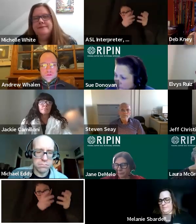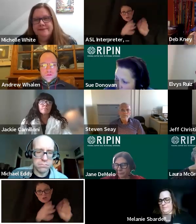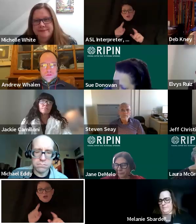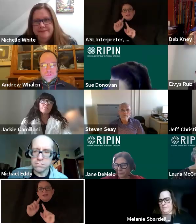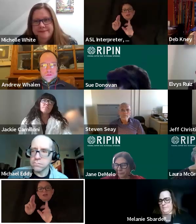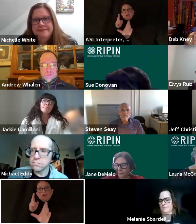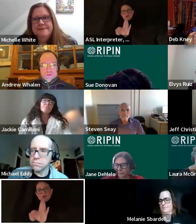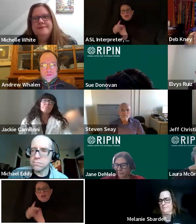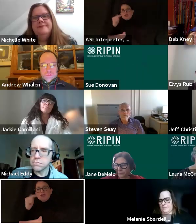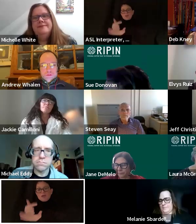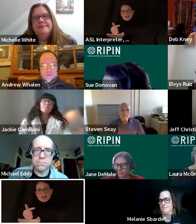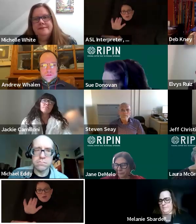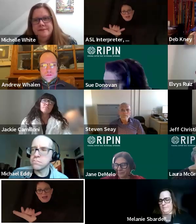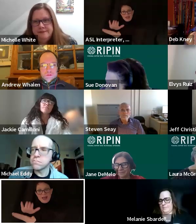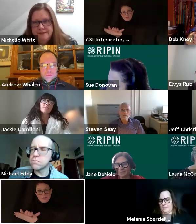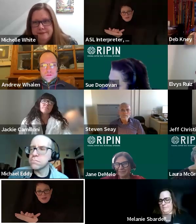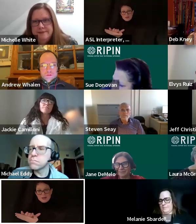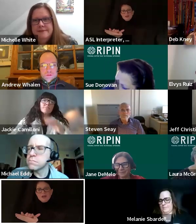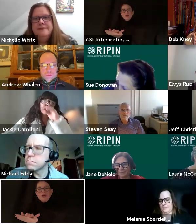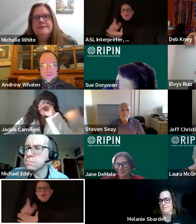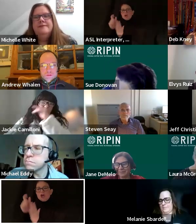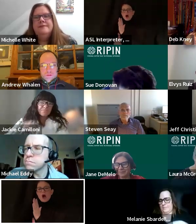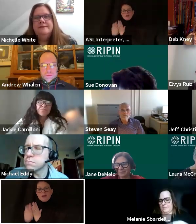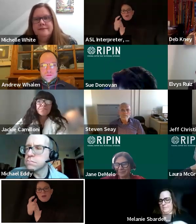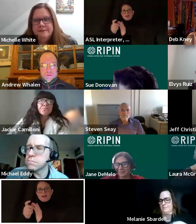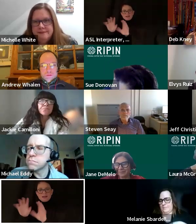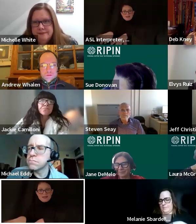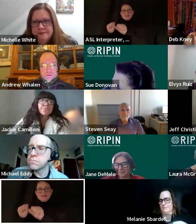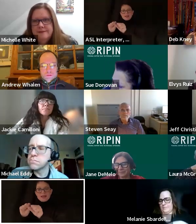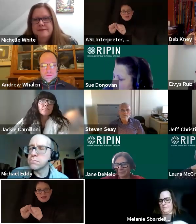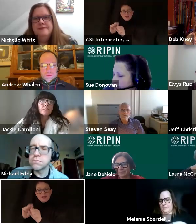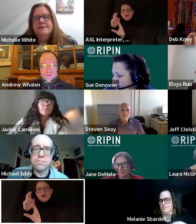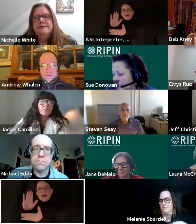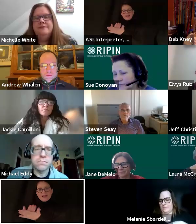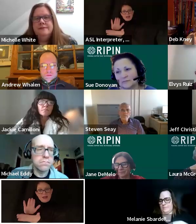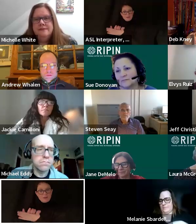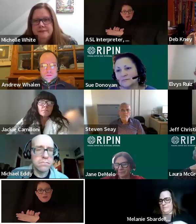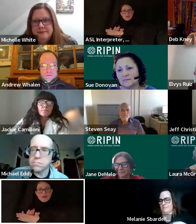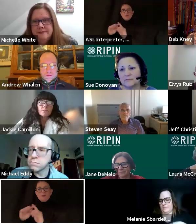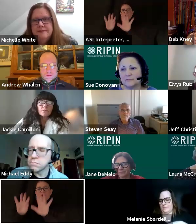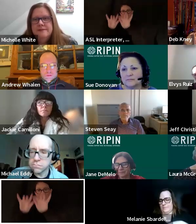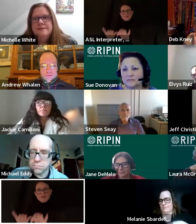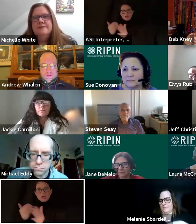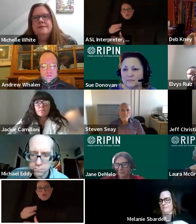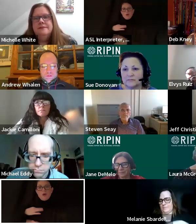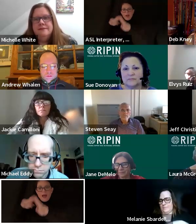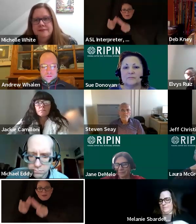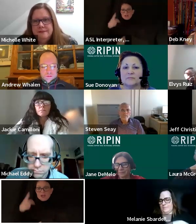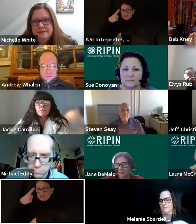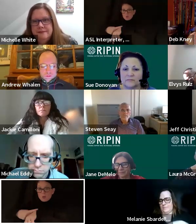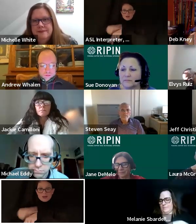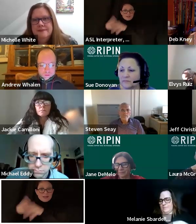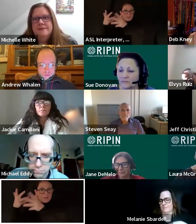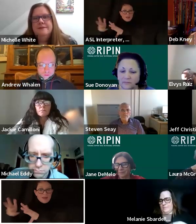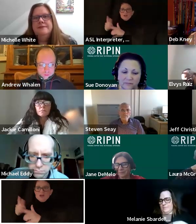for. If you graduated from the leadership series, you automatically can join the academy. You just have to fill in an application once.